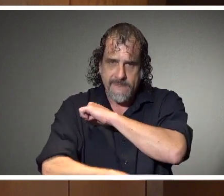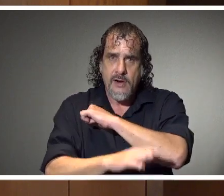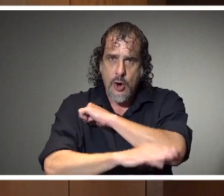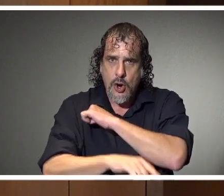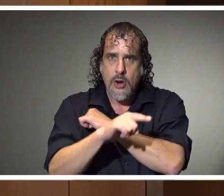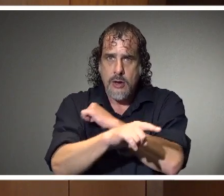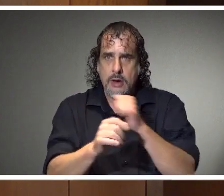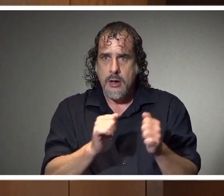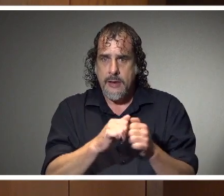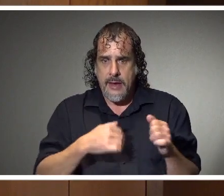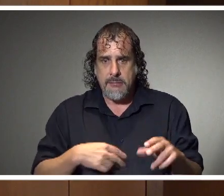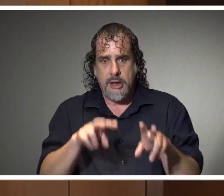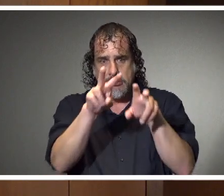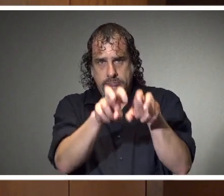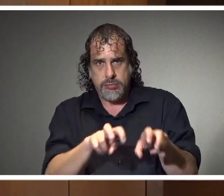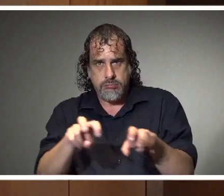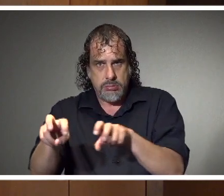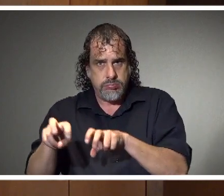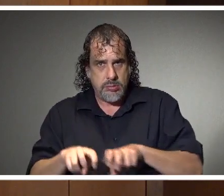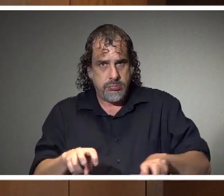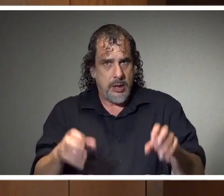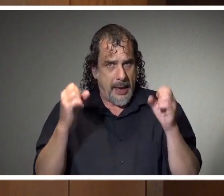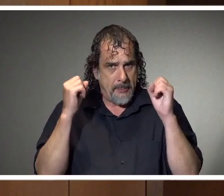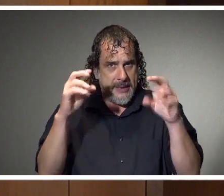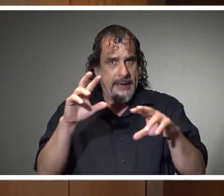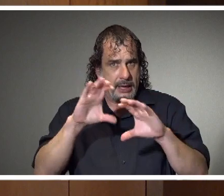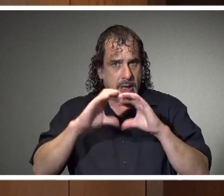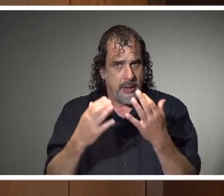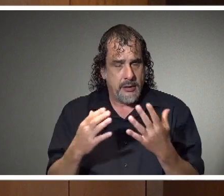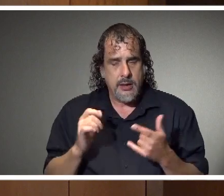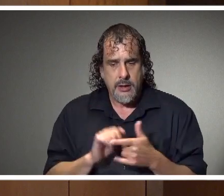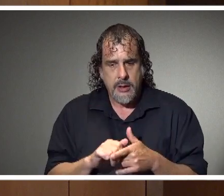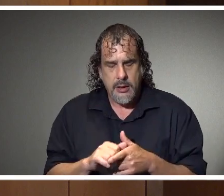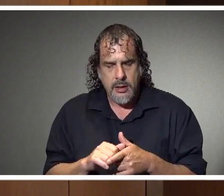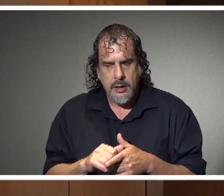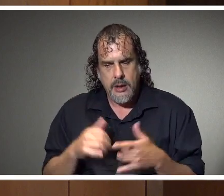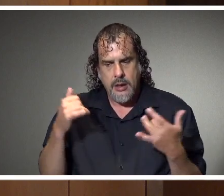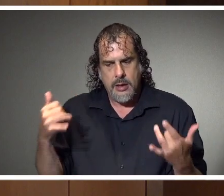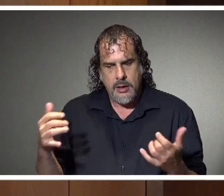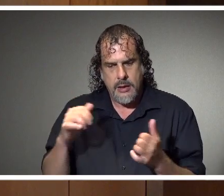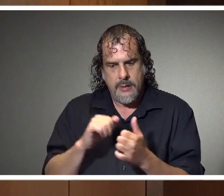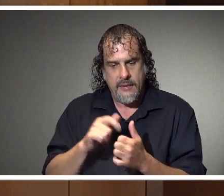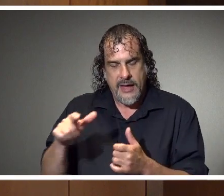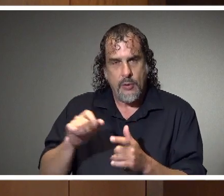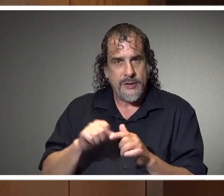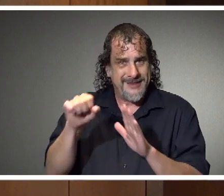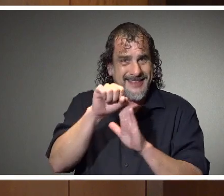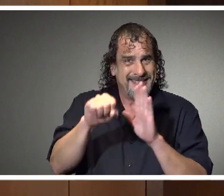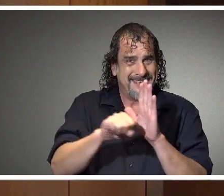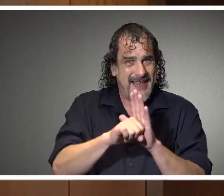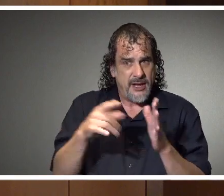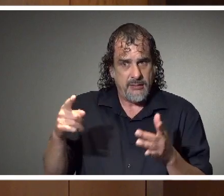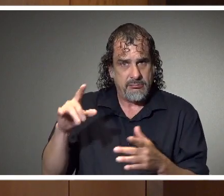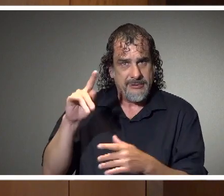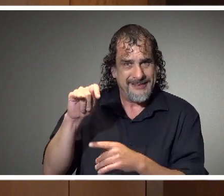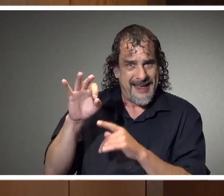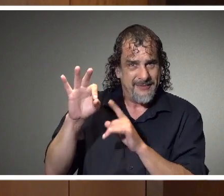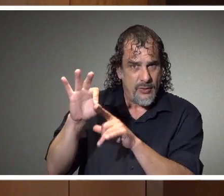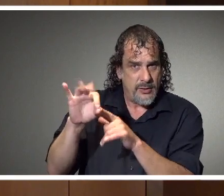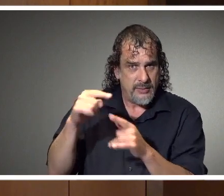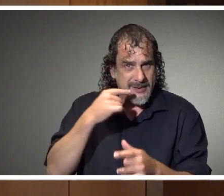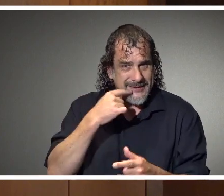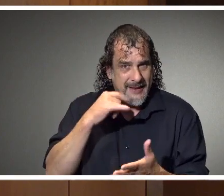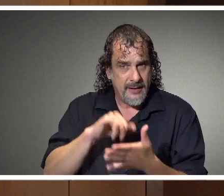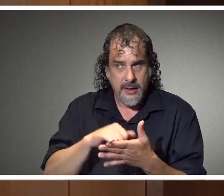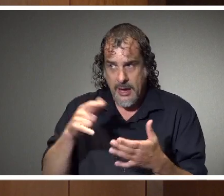many in-person classes as possible. That was the Safe Start Task Force that came up with that. How much did you